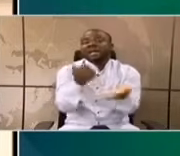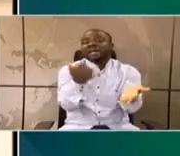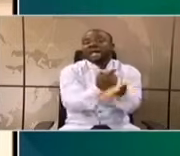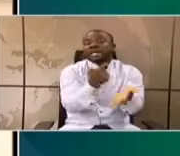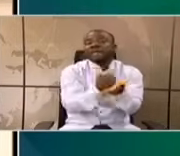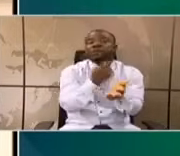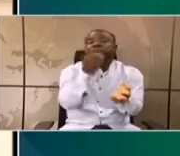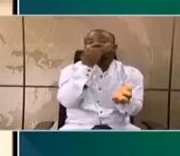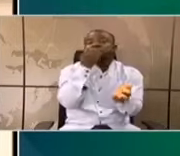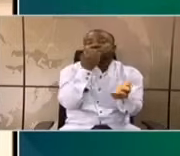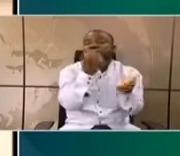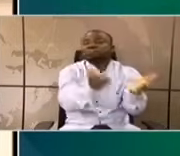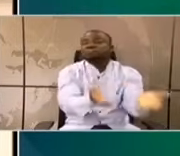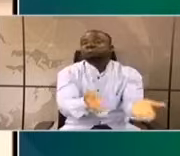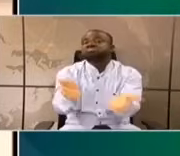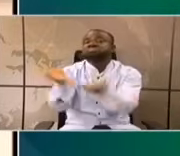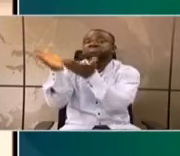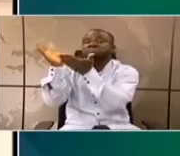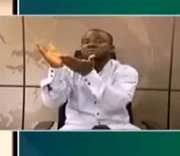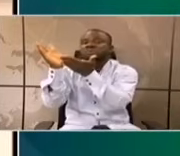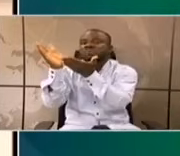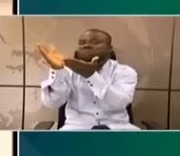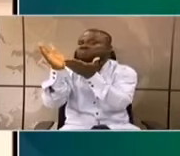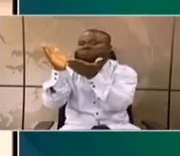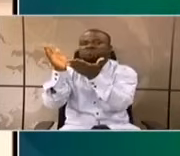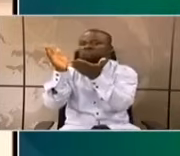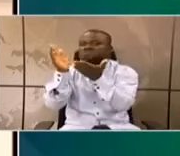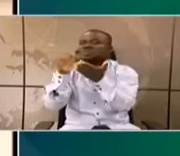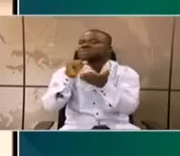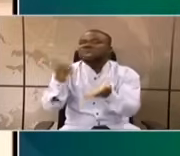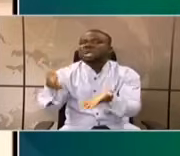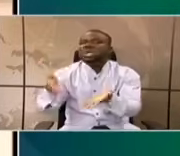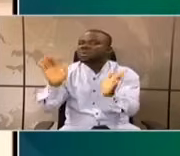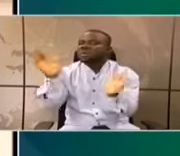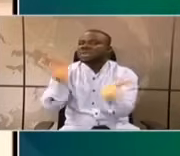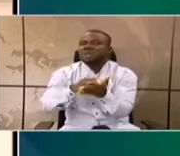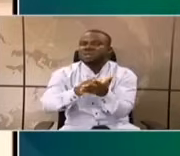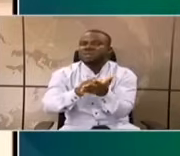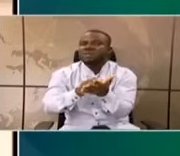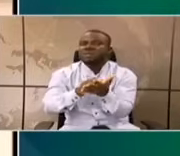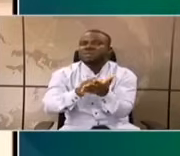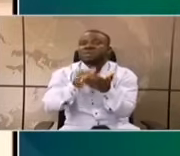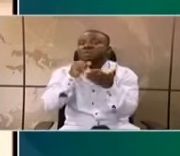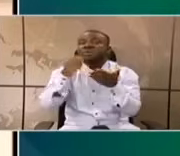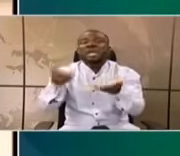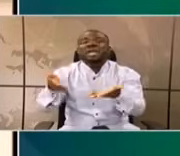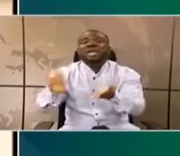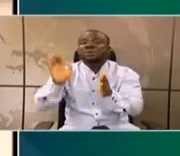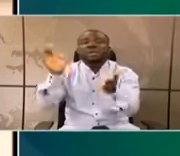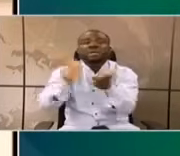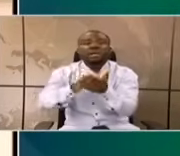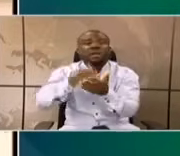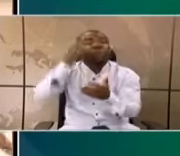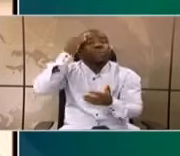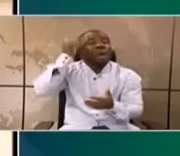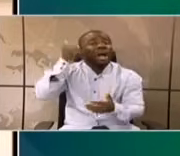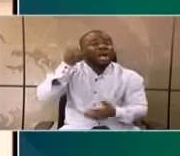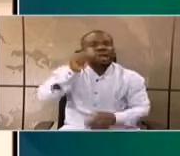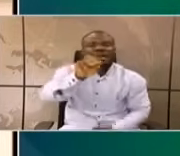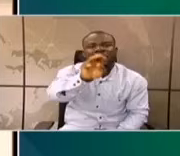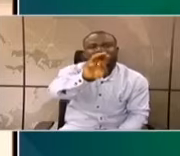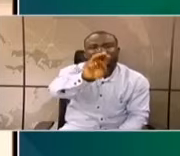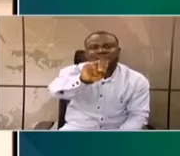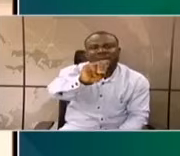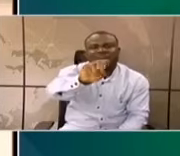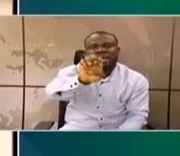Ye kra e free Ghana ha. E di free Ghana ha. Eko Europe no. E ye metal so song.